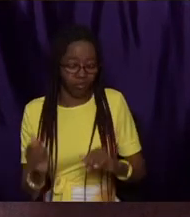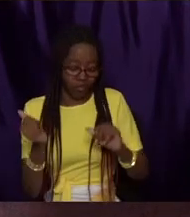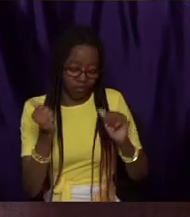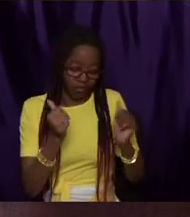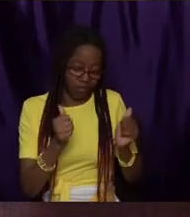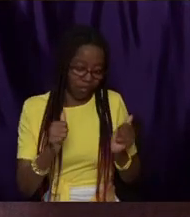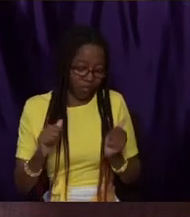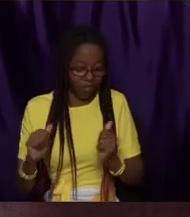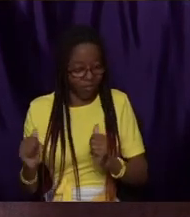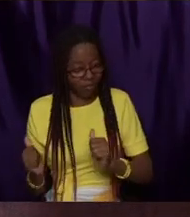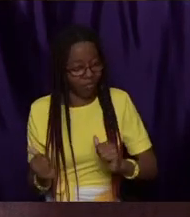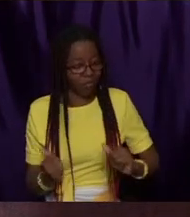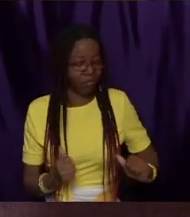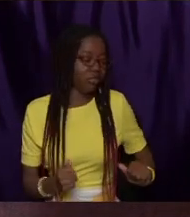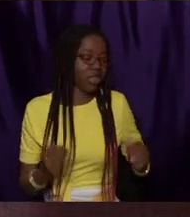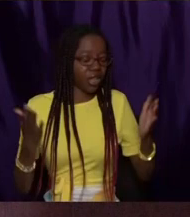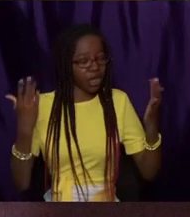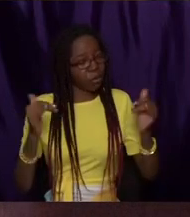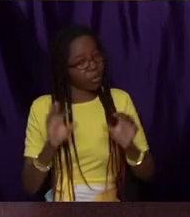Come on, family.